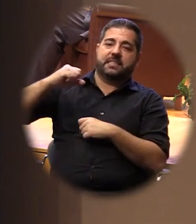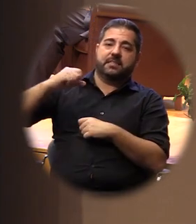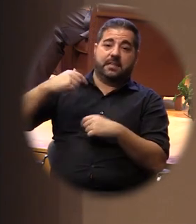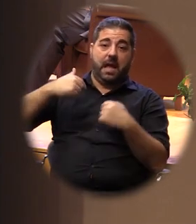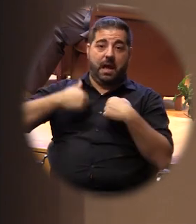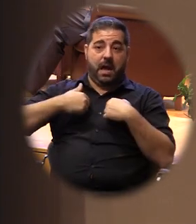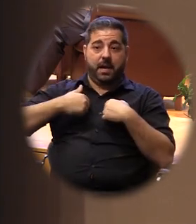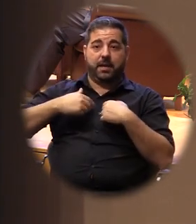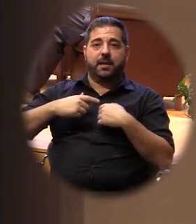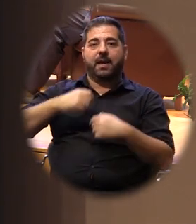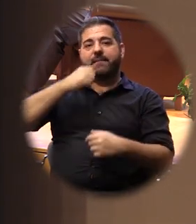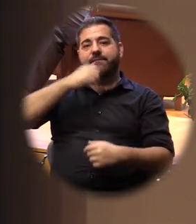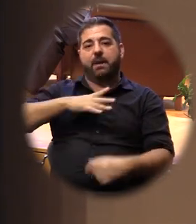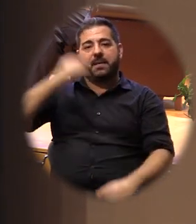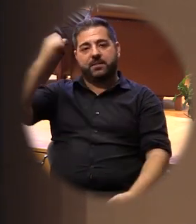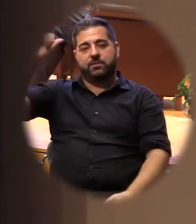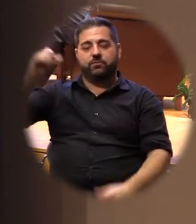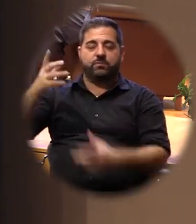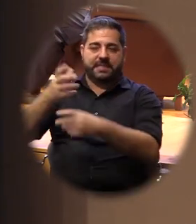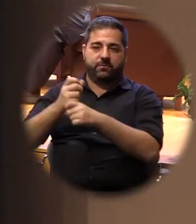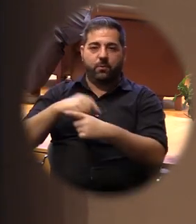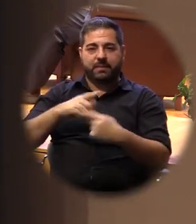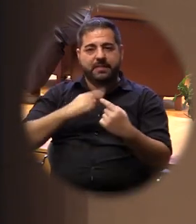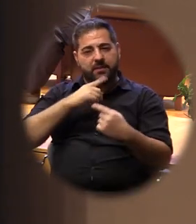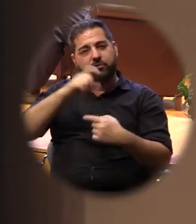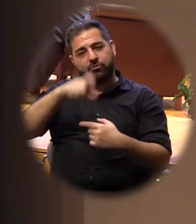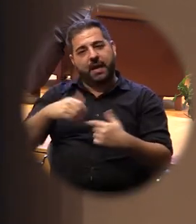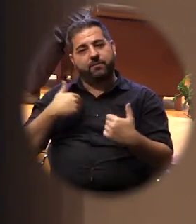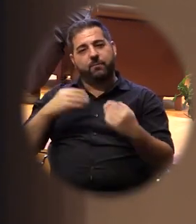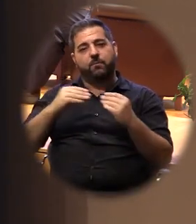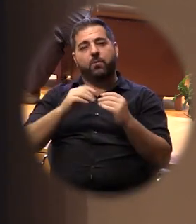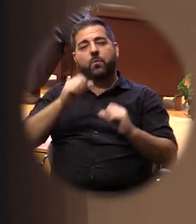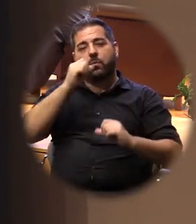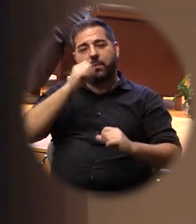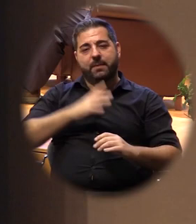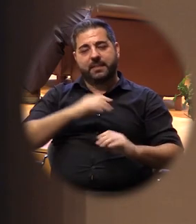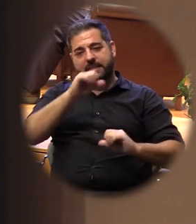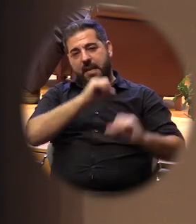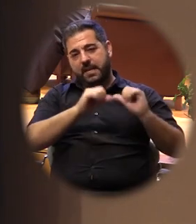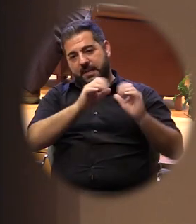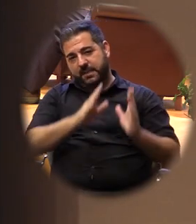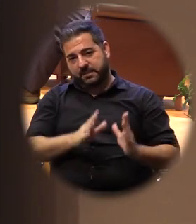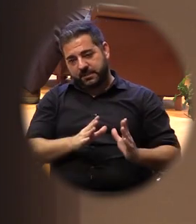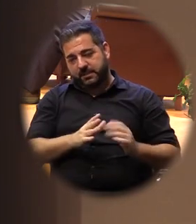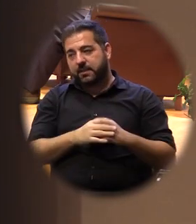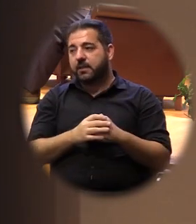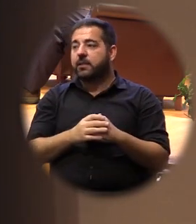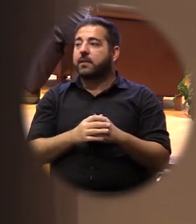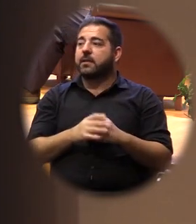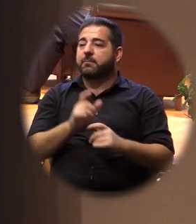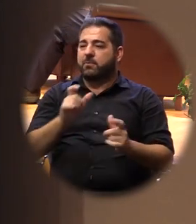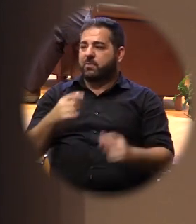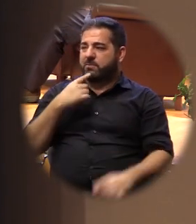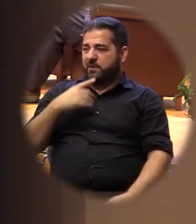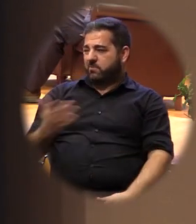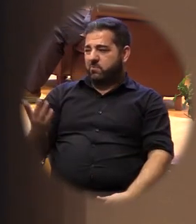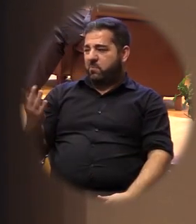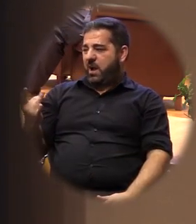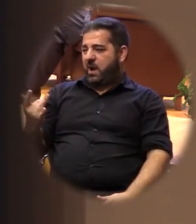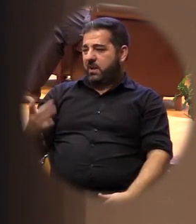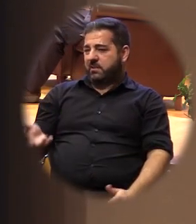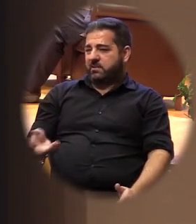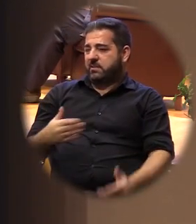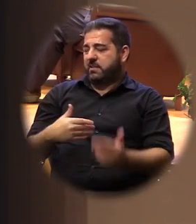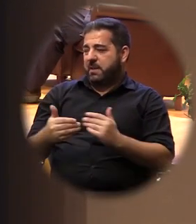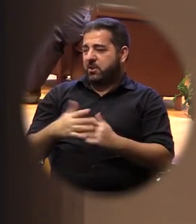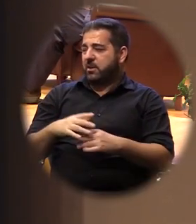others, feminists, received when we started saying there should be more women scientists. People would respond of, why would it matter? Science